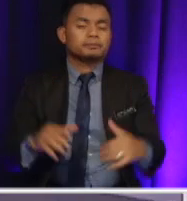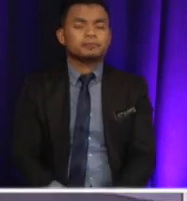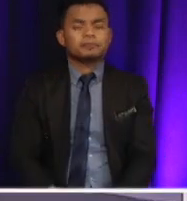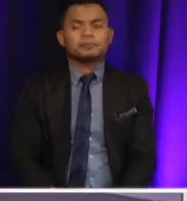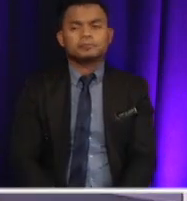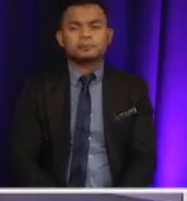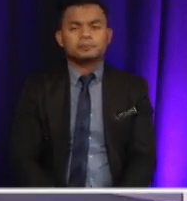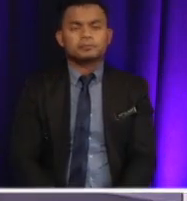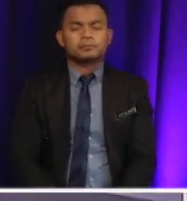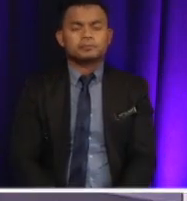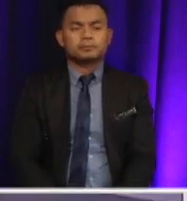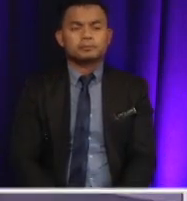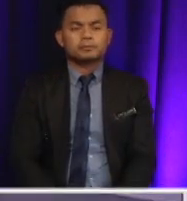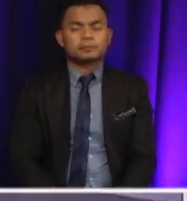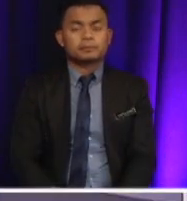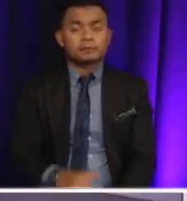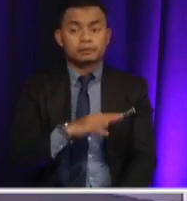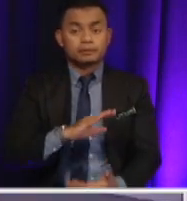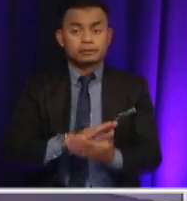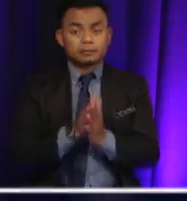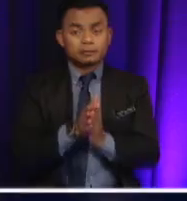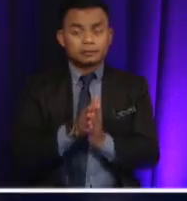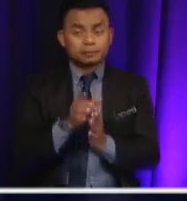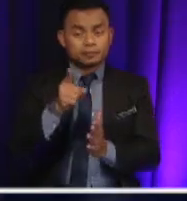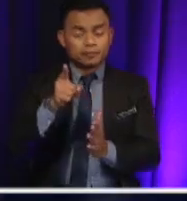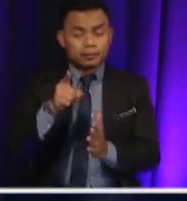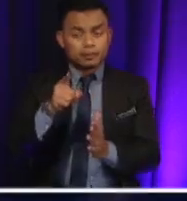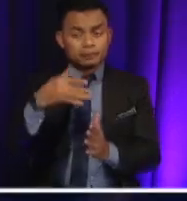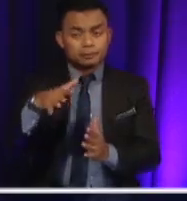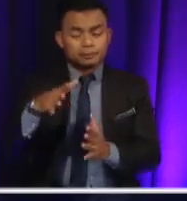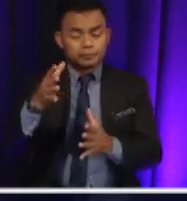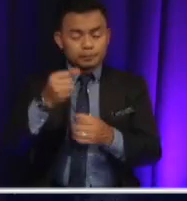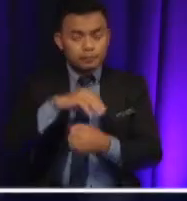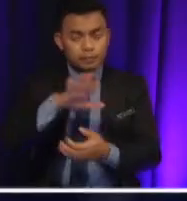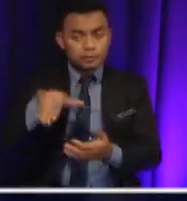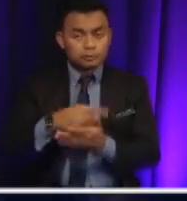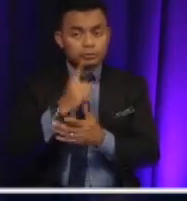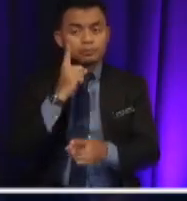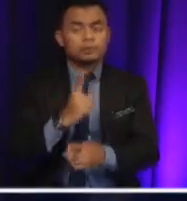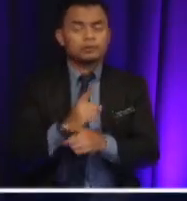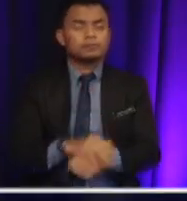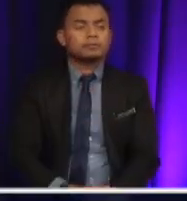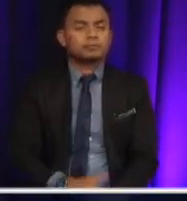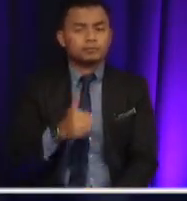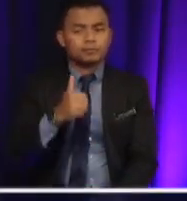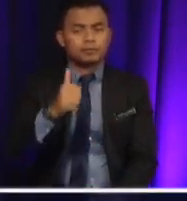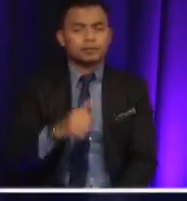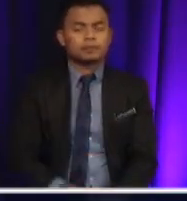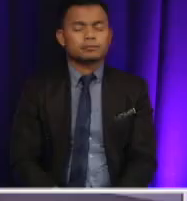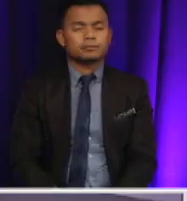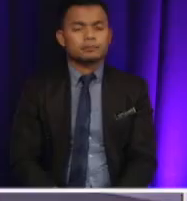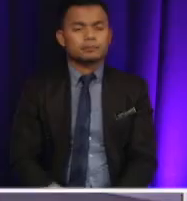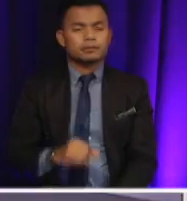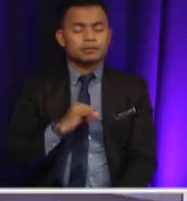So you got it all correct. Well All done. right. So the 5th Yay. is actually the sellotape, right? Yes, you are right. All right. I just wanted